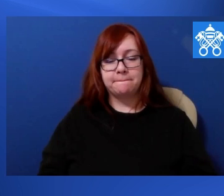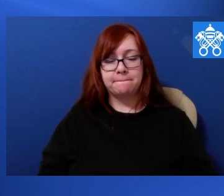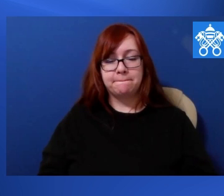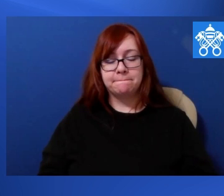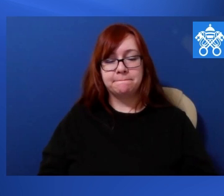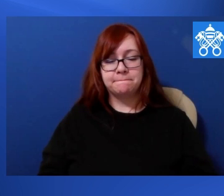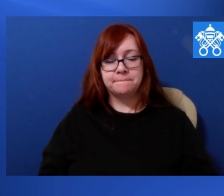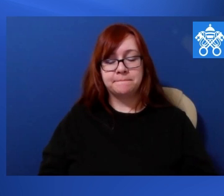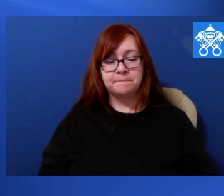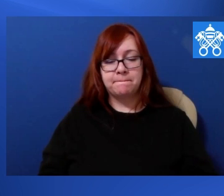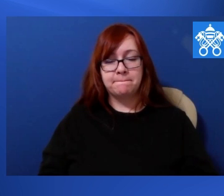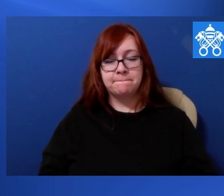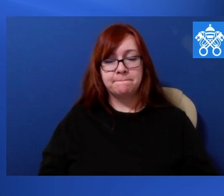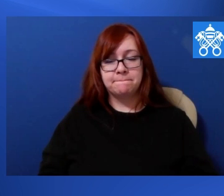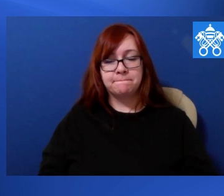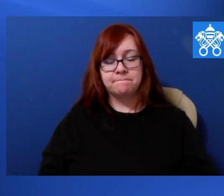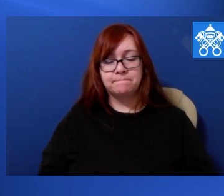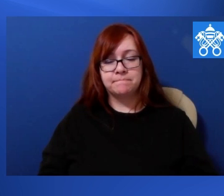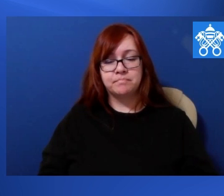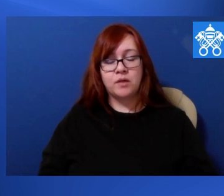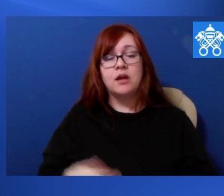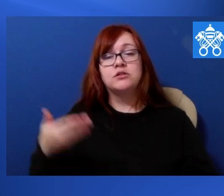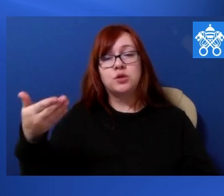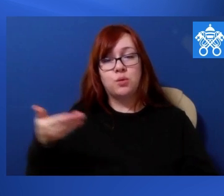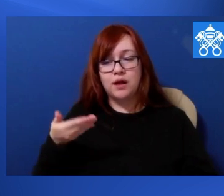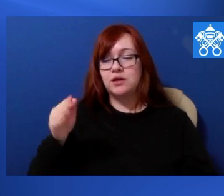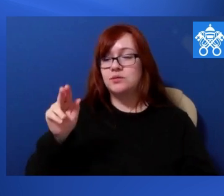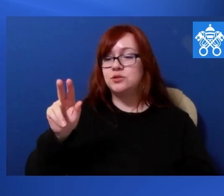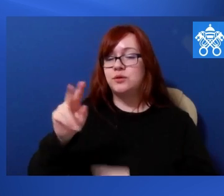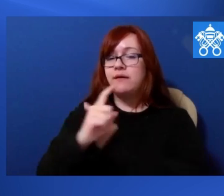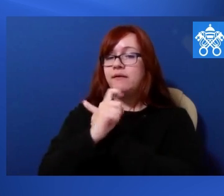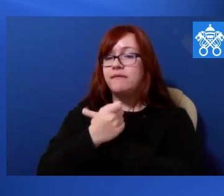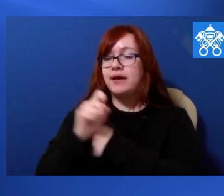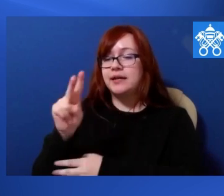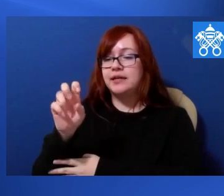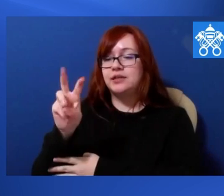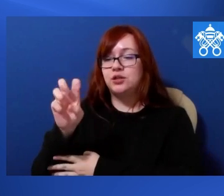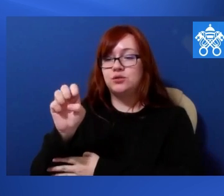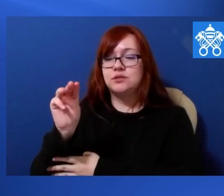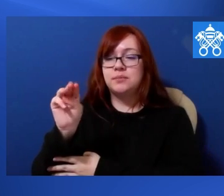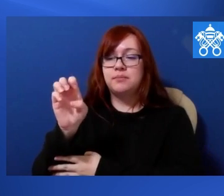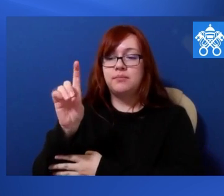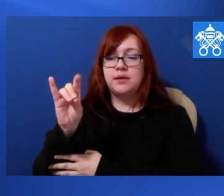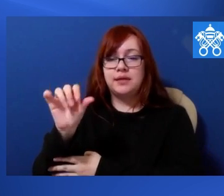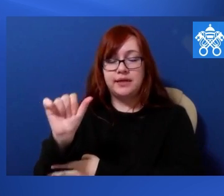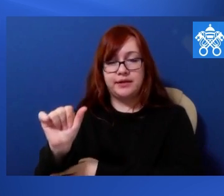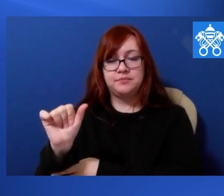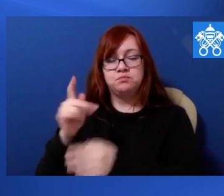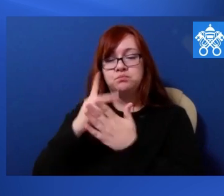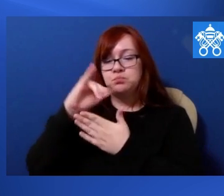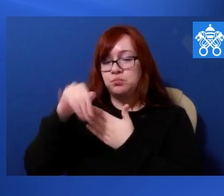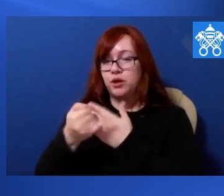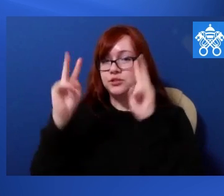Welcome to all of you joining us through the television stations picking up this broadcast, Catholic TV, Catholic Faith